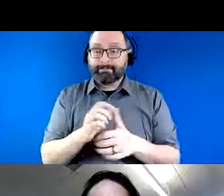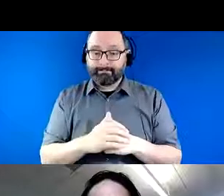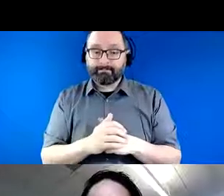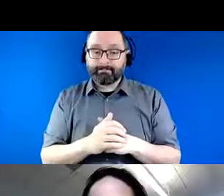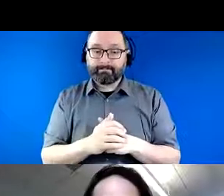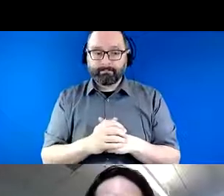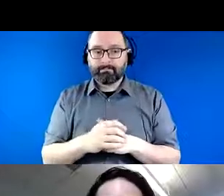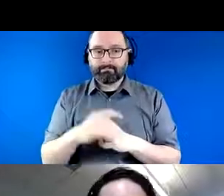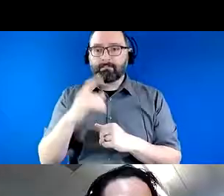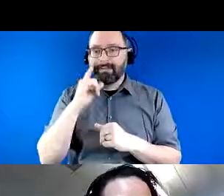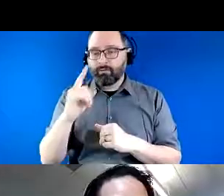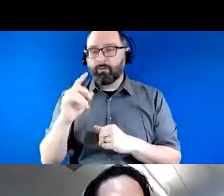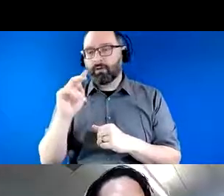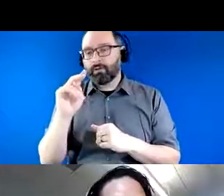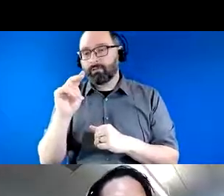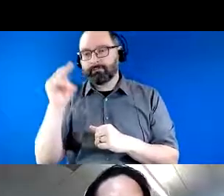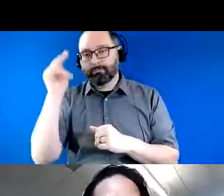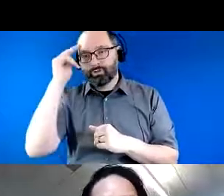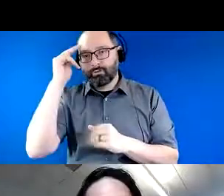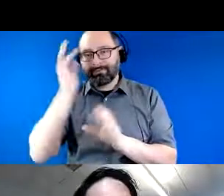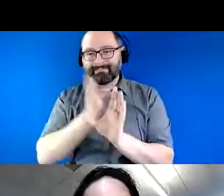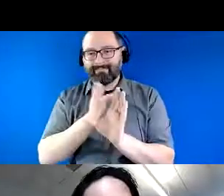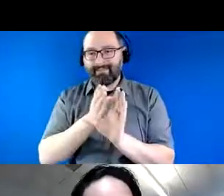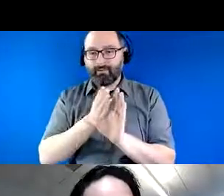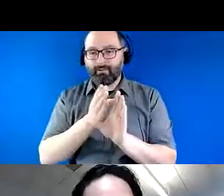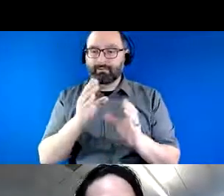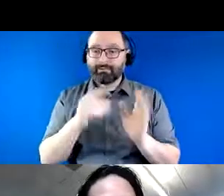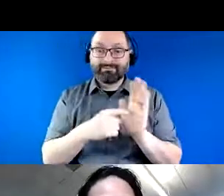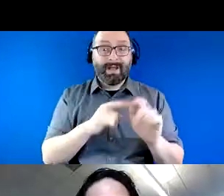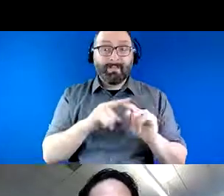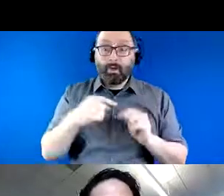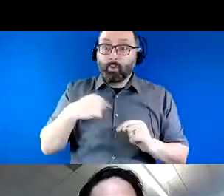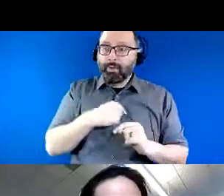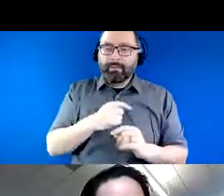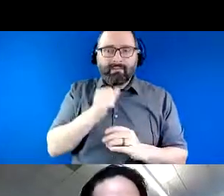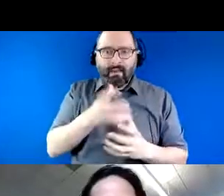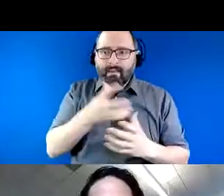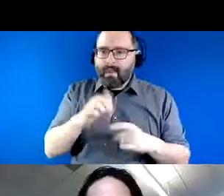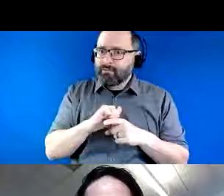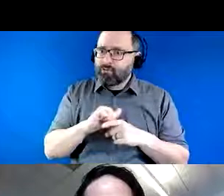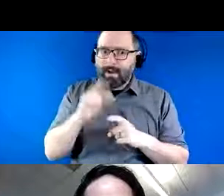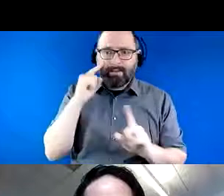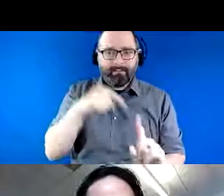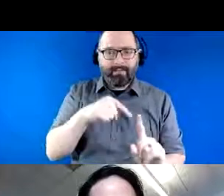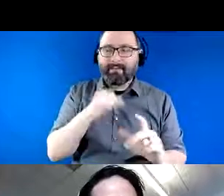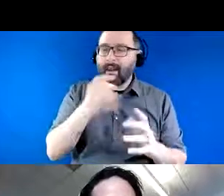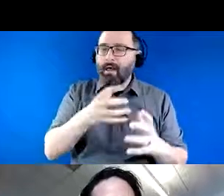for neuropsychiatric symptoms. Yet, as professionals, we don't get a lot of training on this. We don't get a lot of